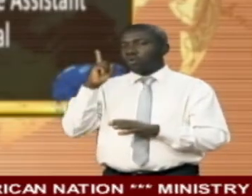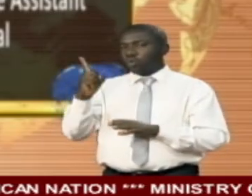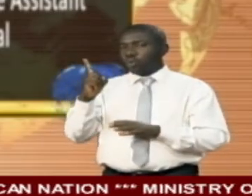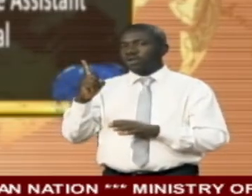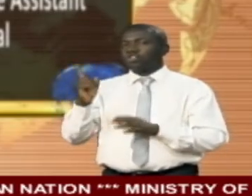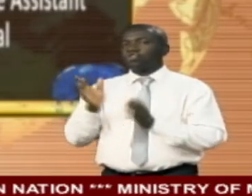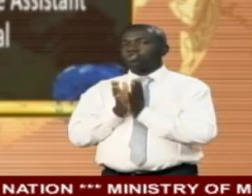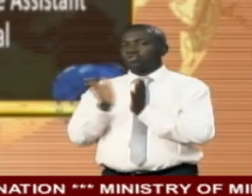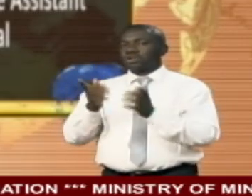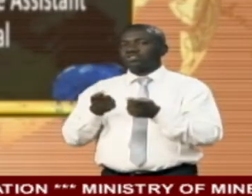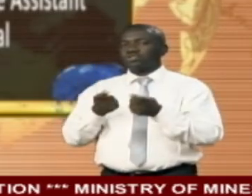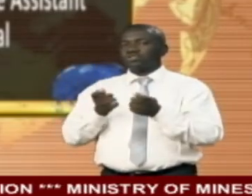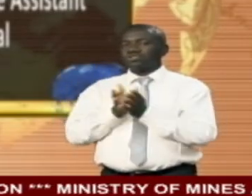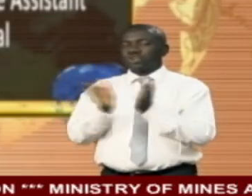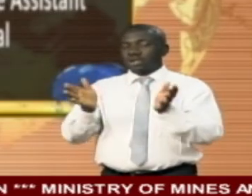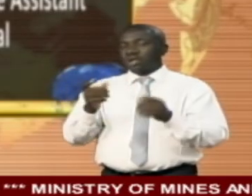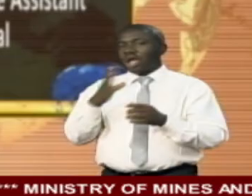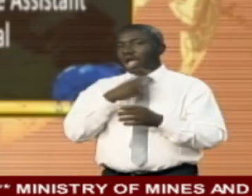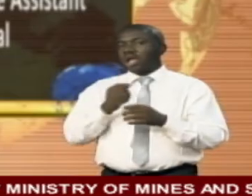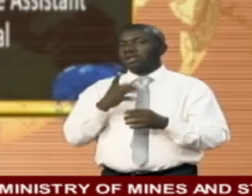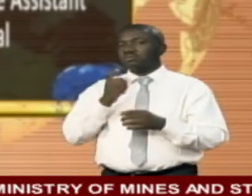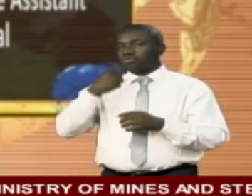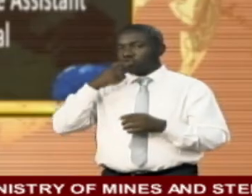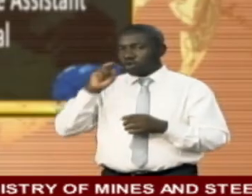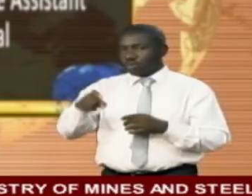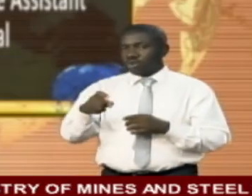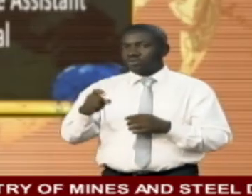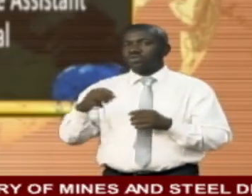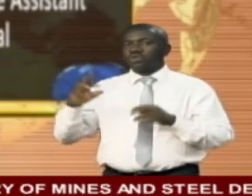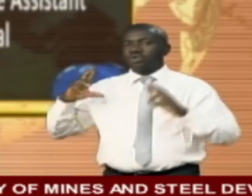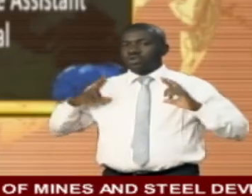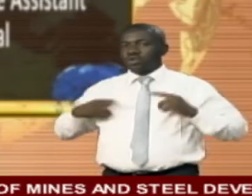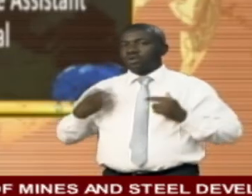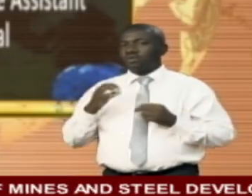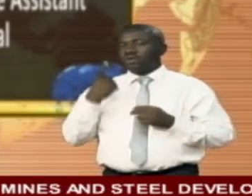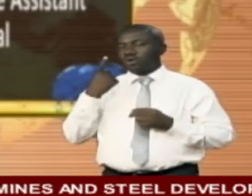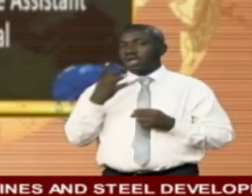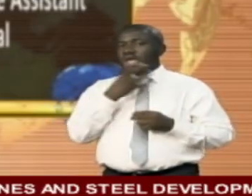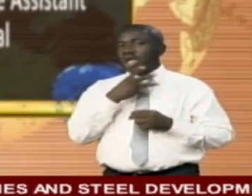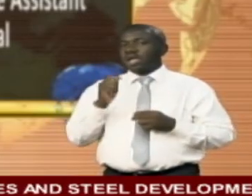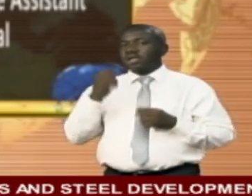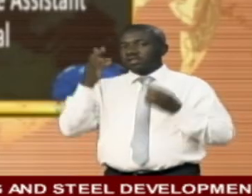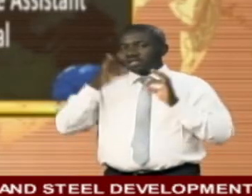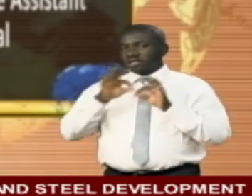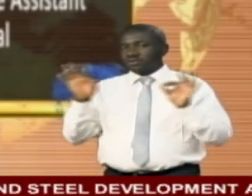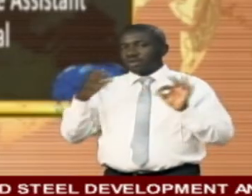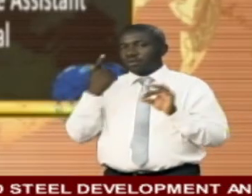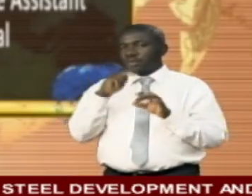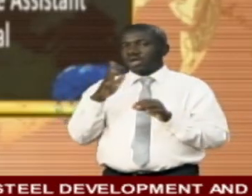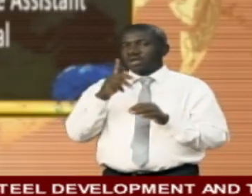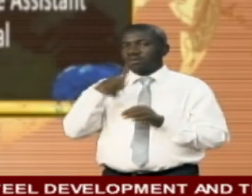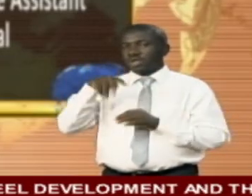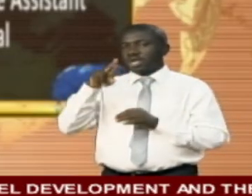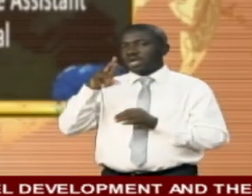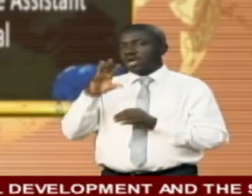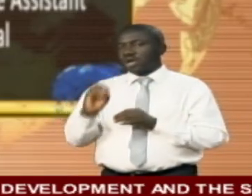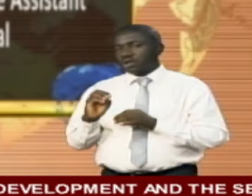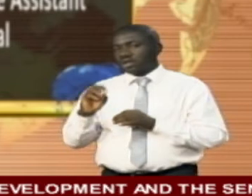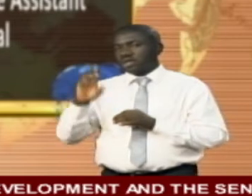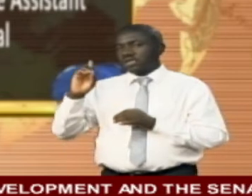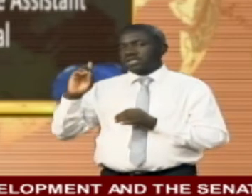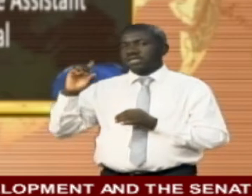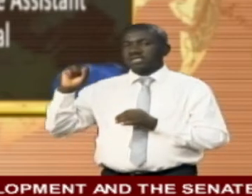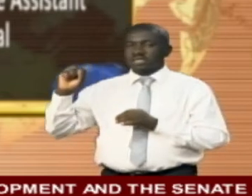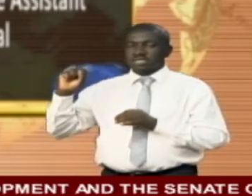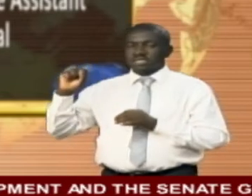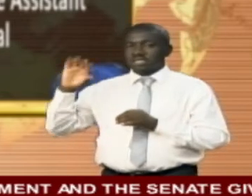and compulsory retirement of 1. A statement by the Public Relations Officer of the Nigeria Customs Service, DCP Joseph Atta,